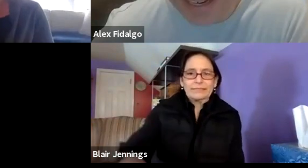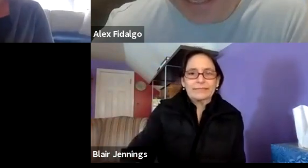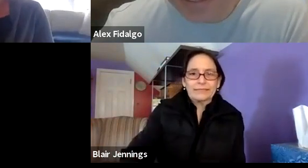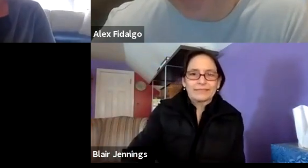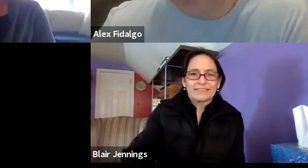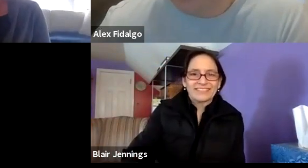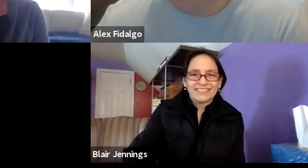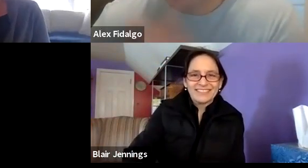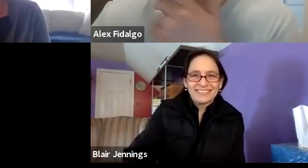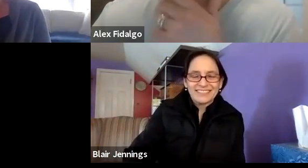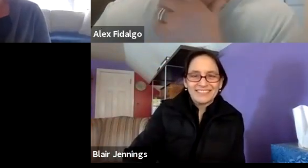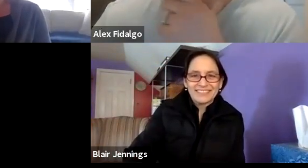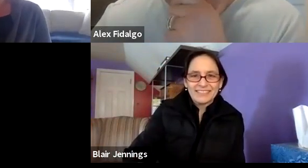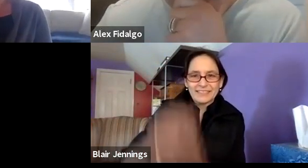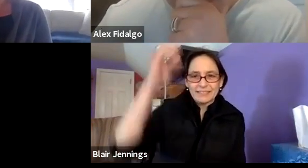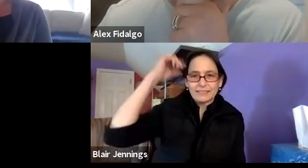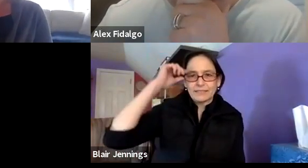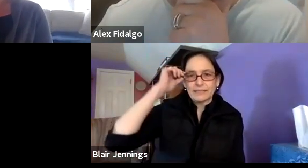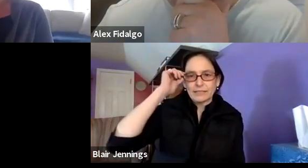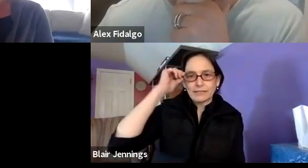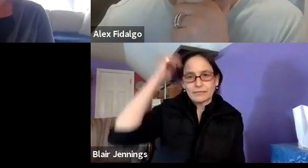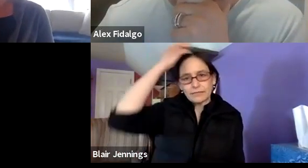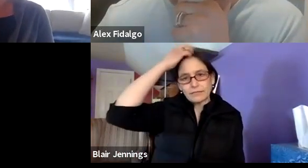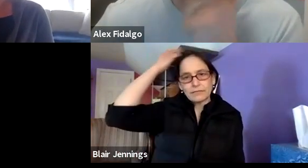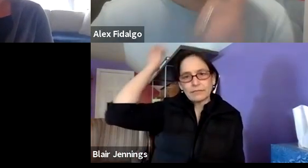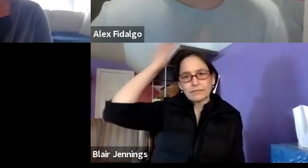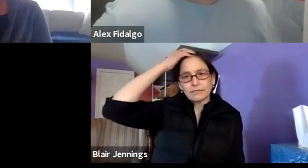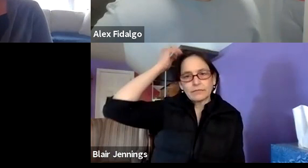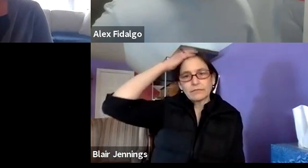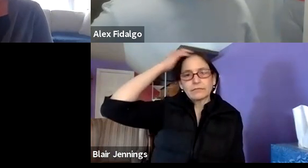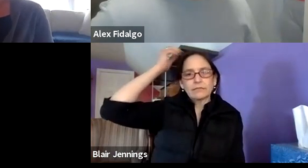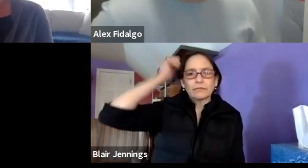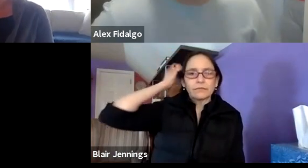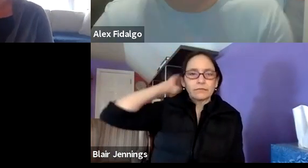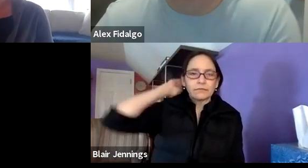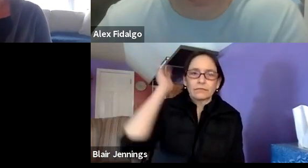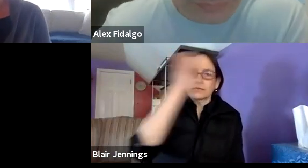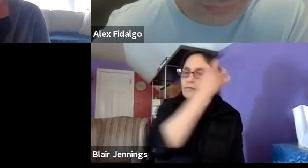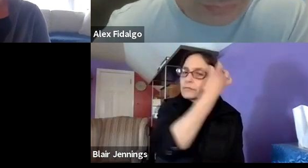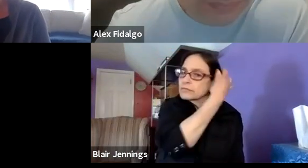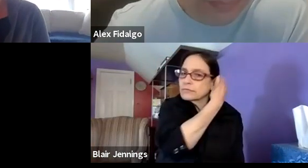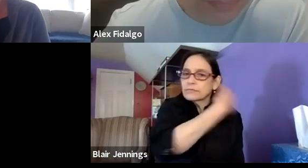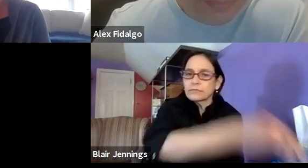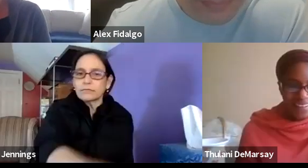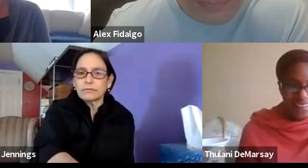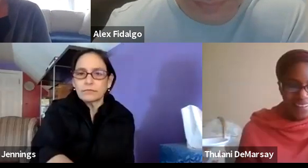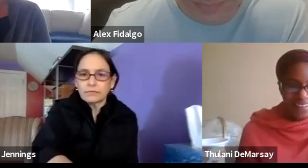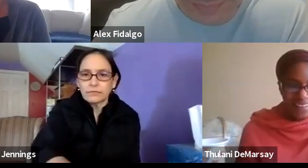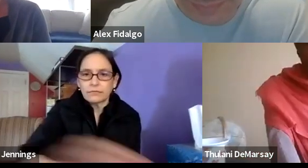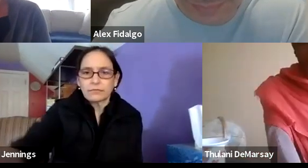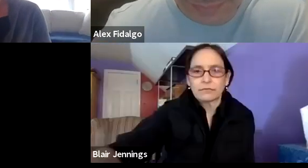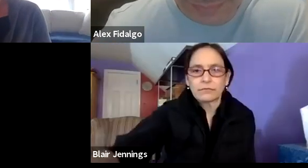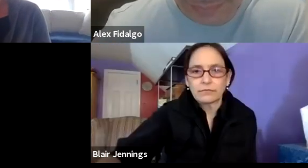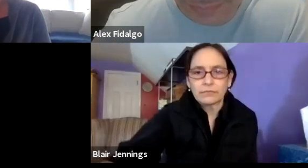behind me. That's a picture that I took at Niagara Falls. Well, that's my point. Exactly. I imported it and I